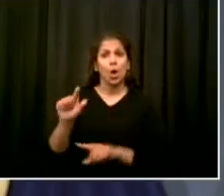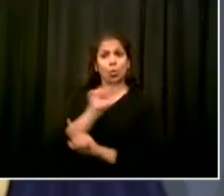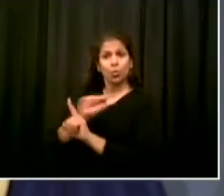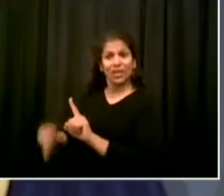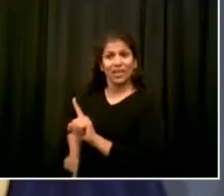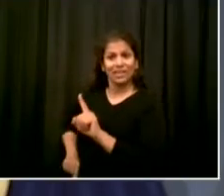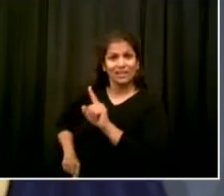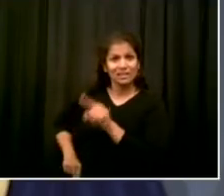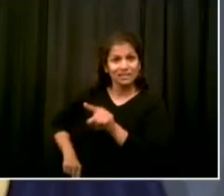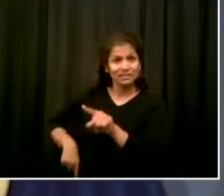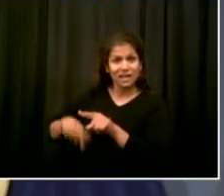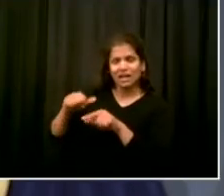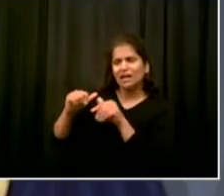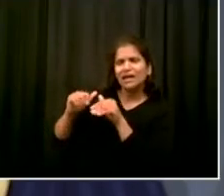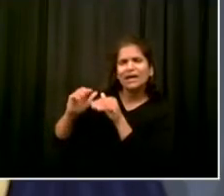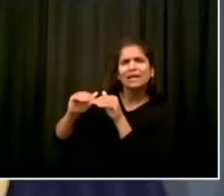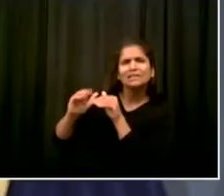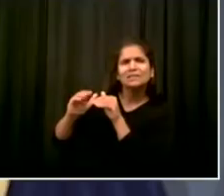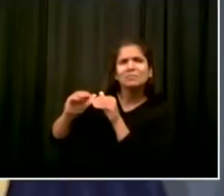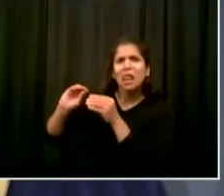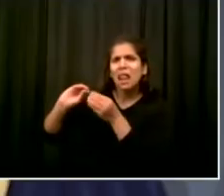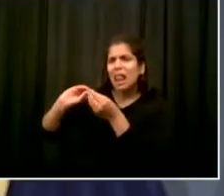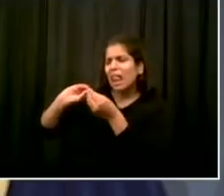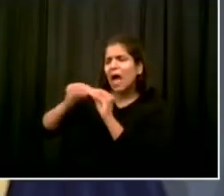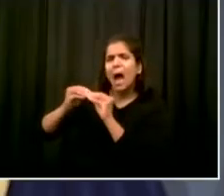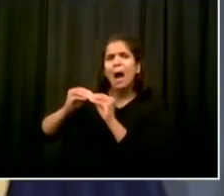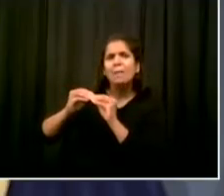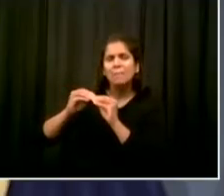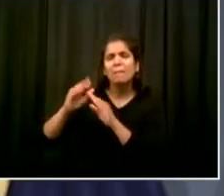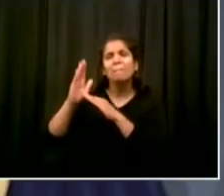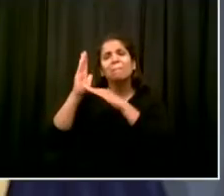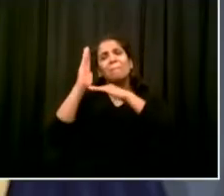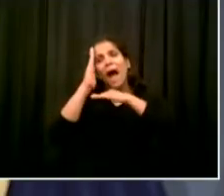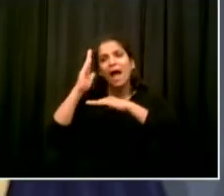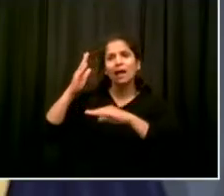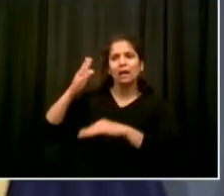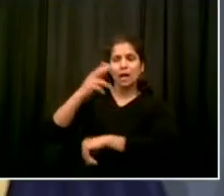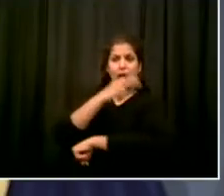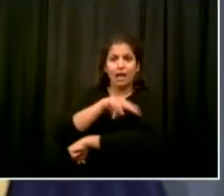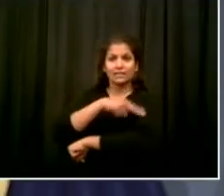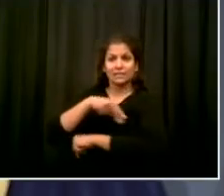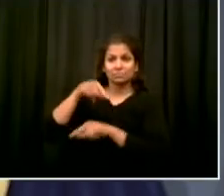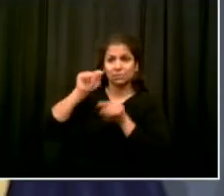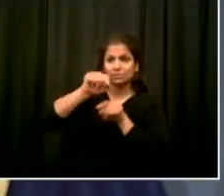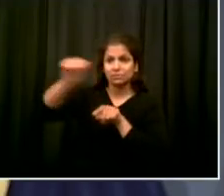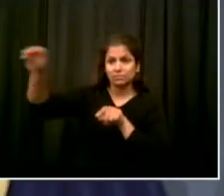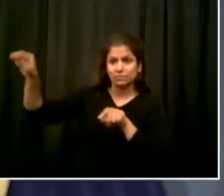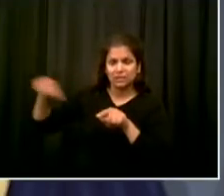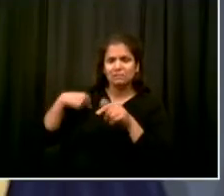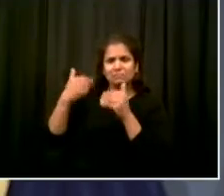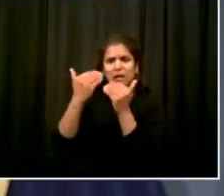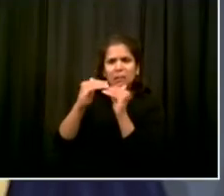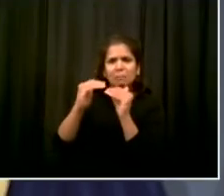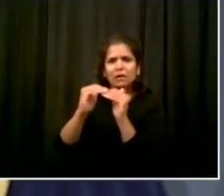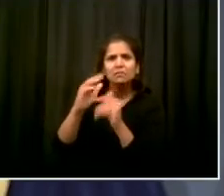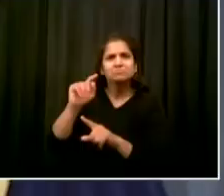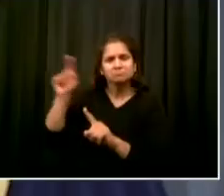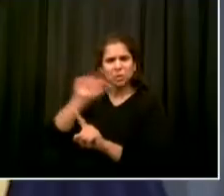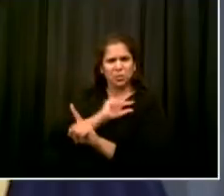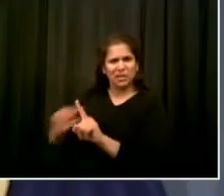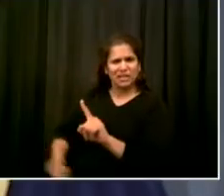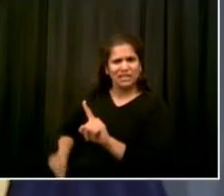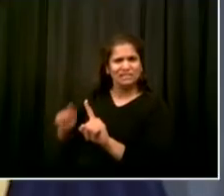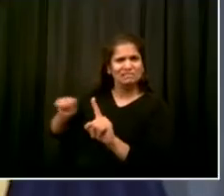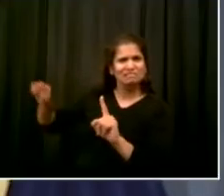plans to do to address this. I know last fall there was announced a plan to expand Elmhurst Hospital's emergency room. I want to know if you